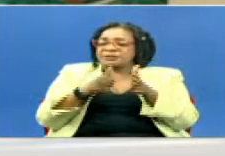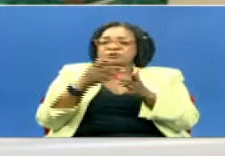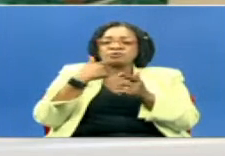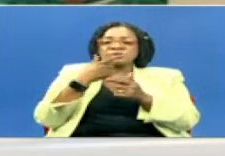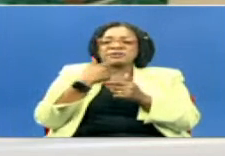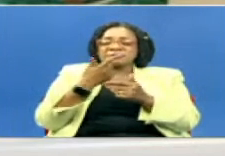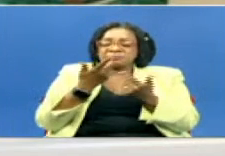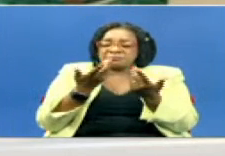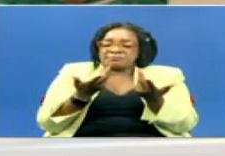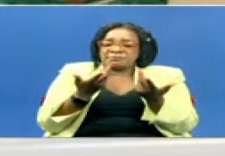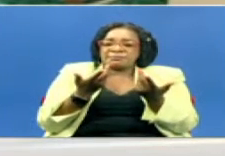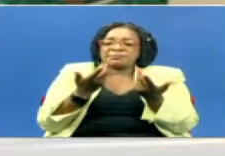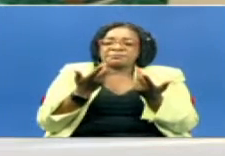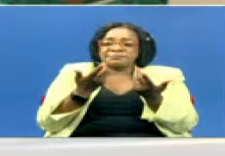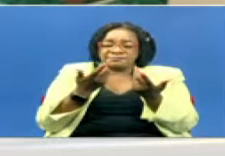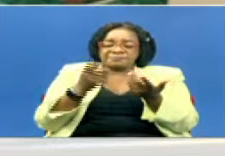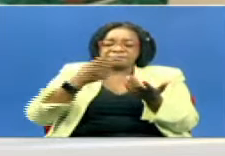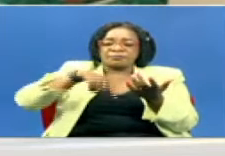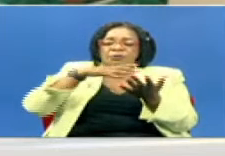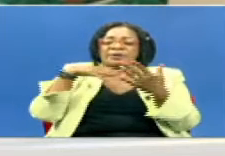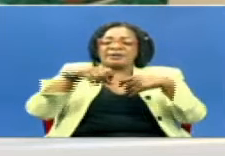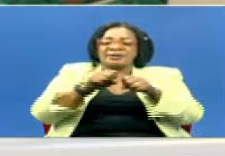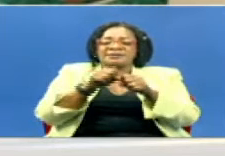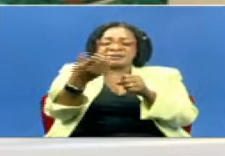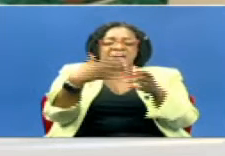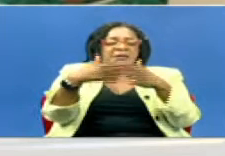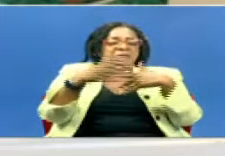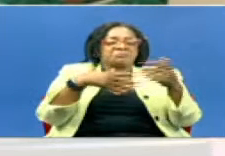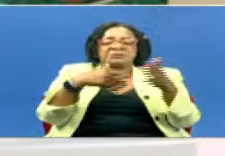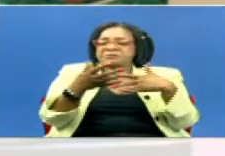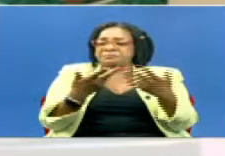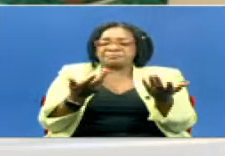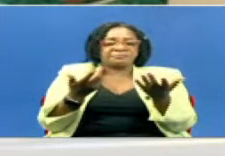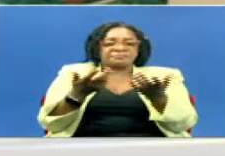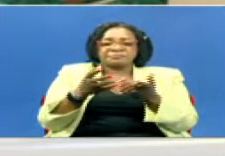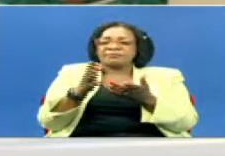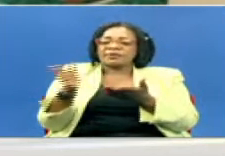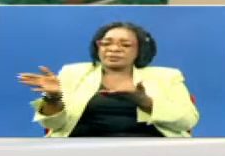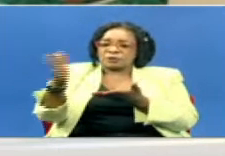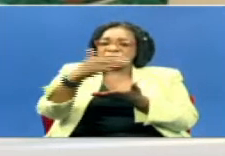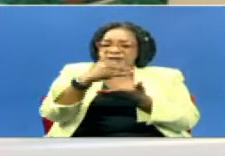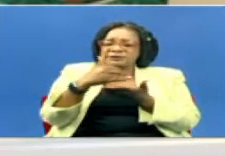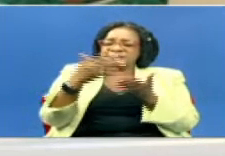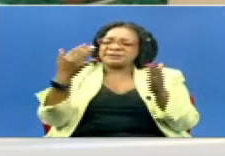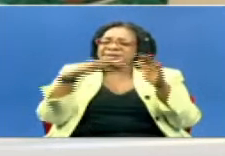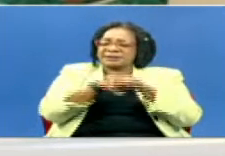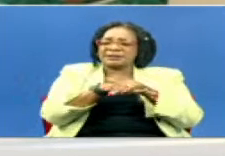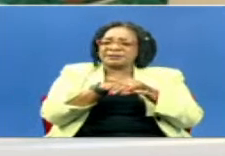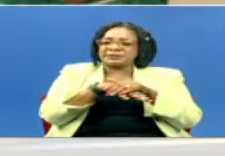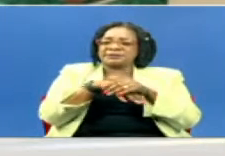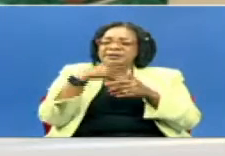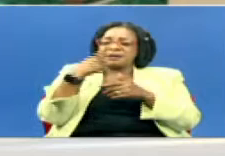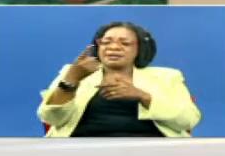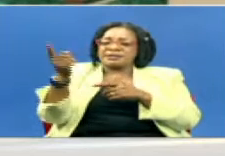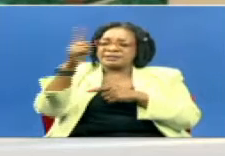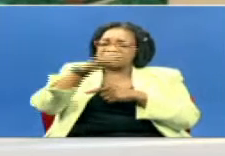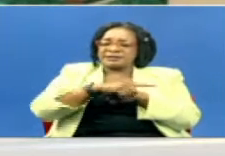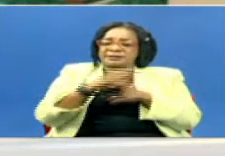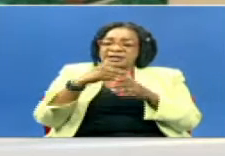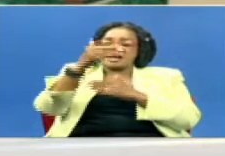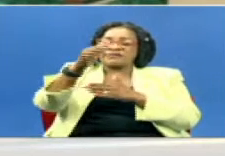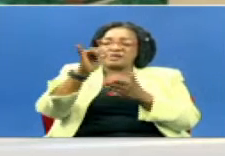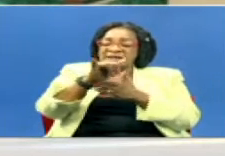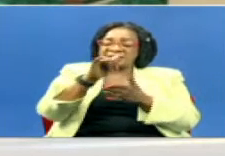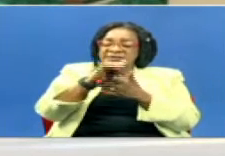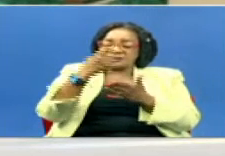oh, we inherited empty coffers. No, they're collecting taxes. 100 days after that, they're collecting taxes.